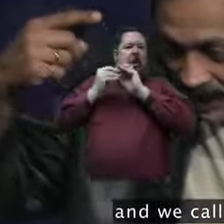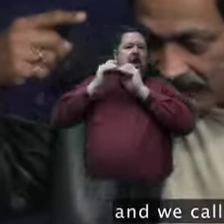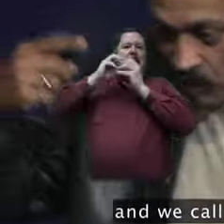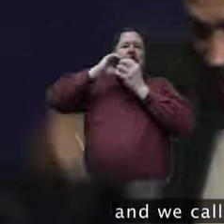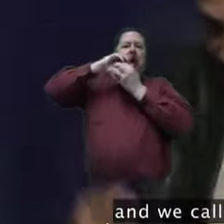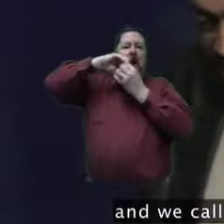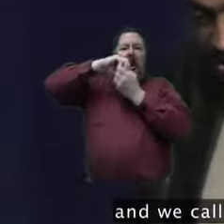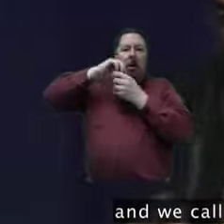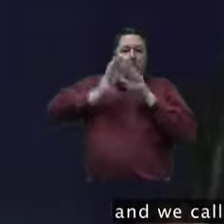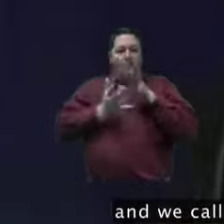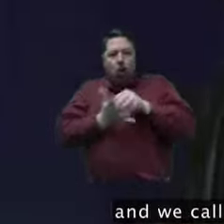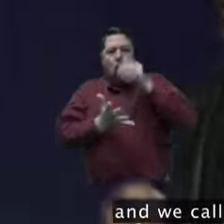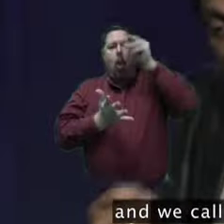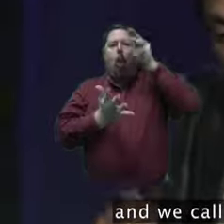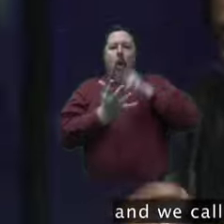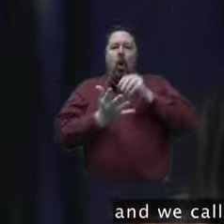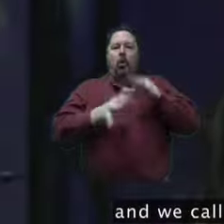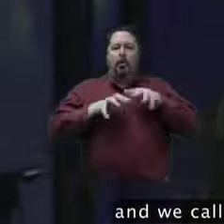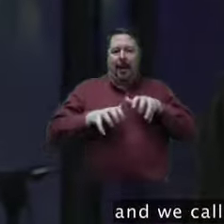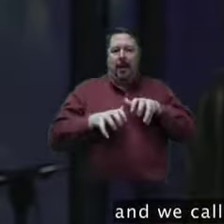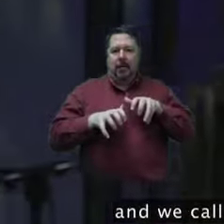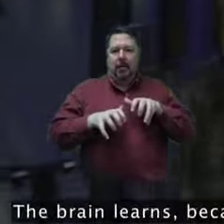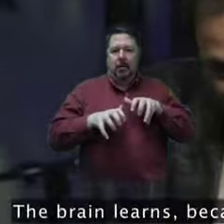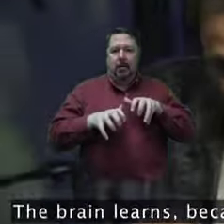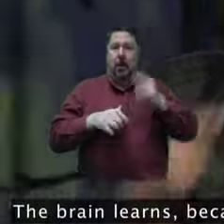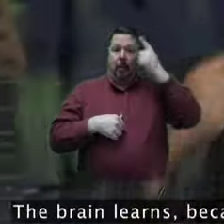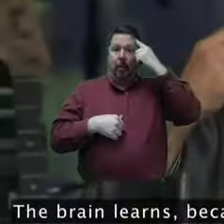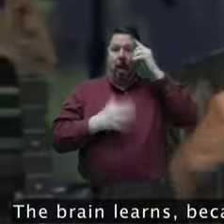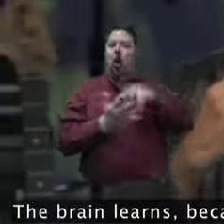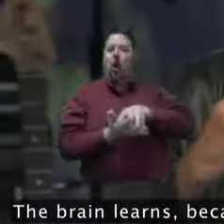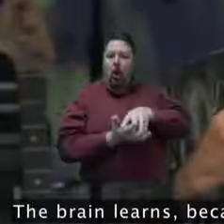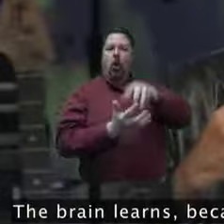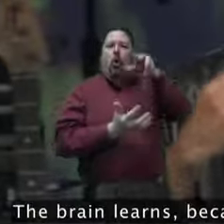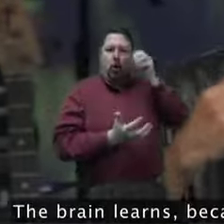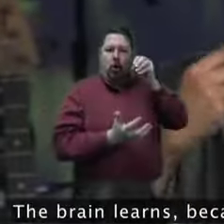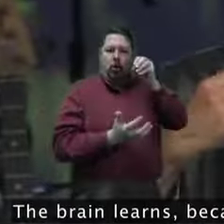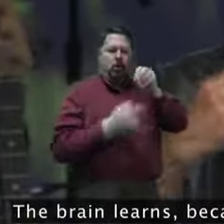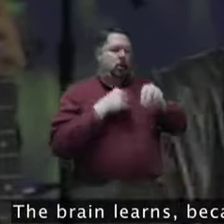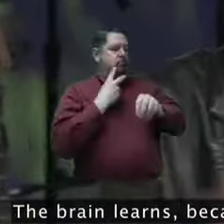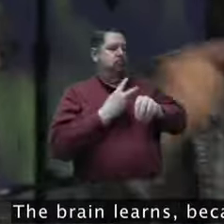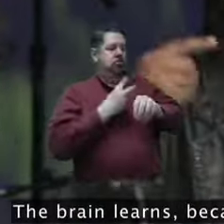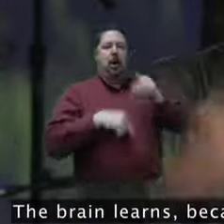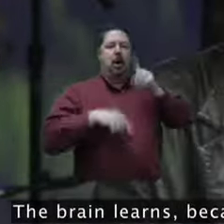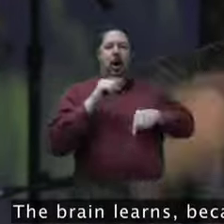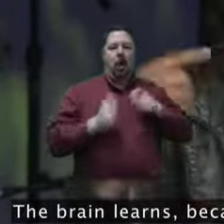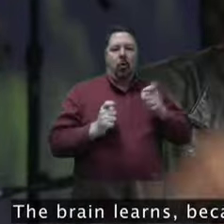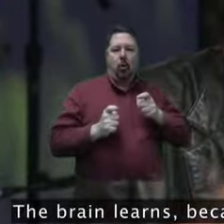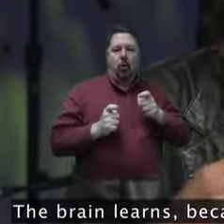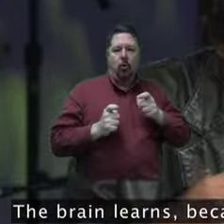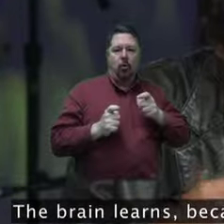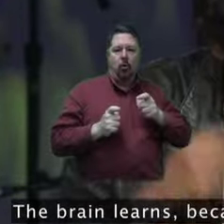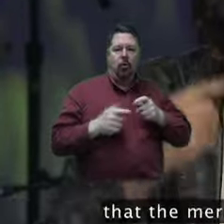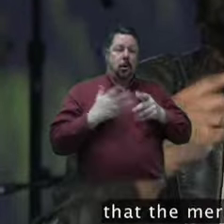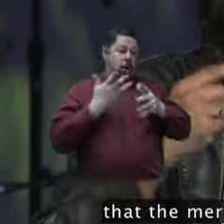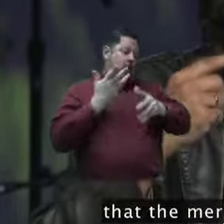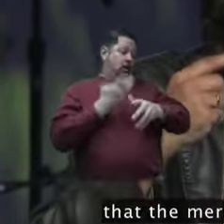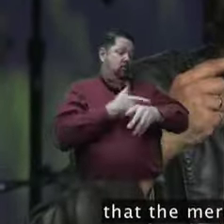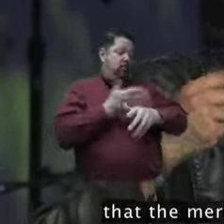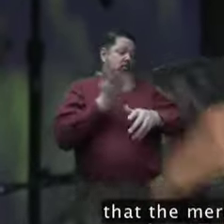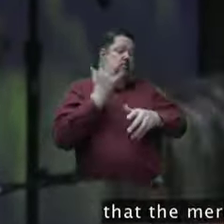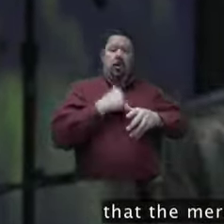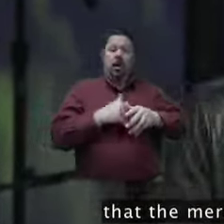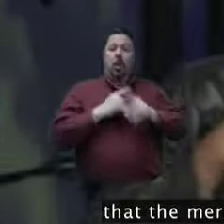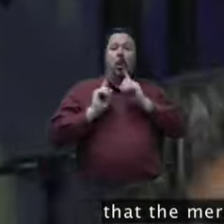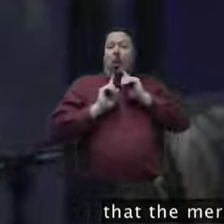brain, and we call this learned paralysis. Okay, the brain learns, because of this Hebbian associative link, that